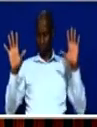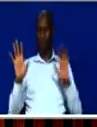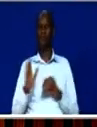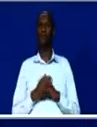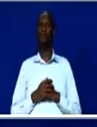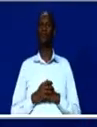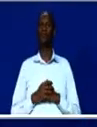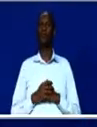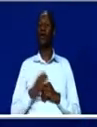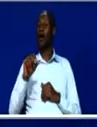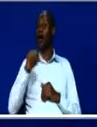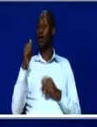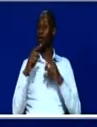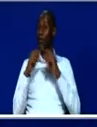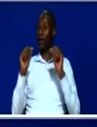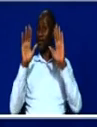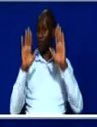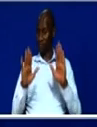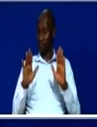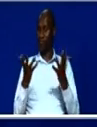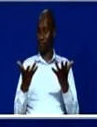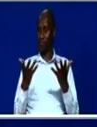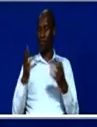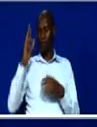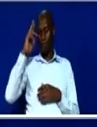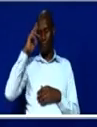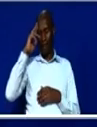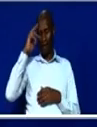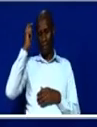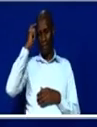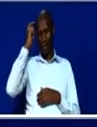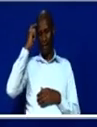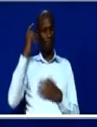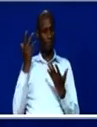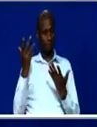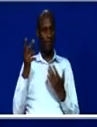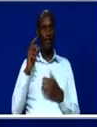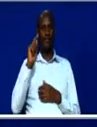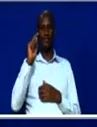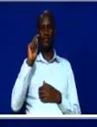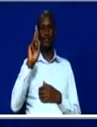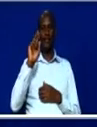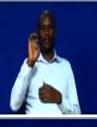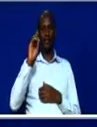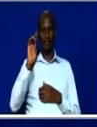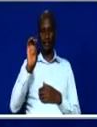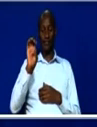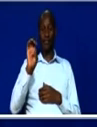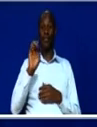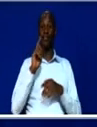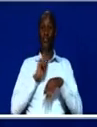we are saying, the other term very important that you need to remember at the back of our mind is the term trade. When you are talking about